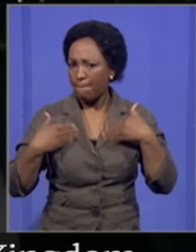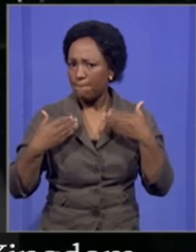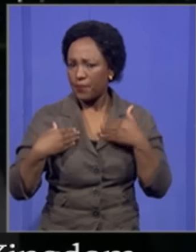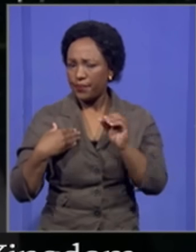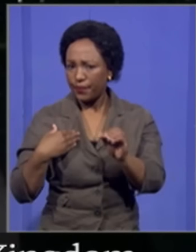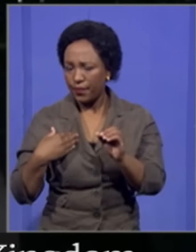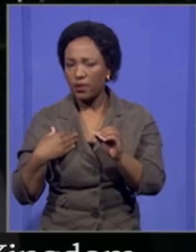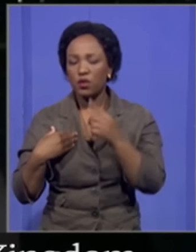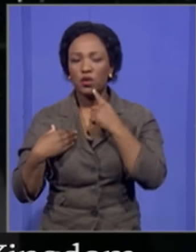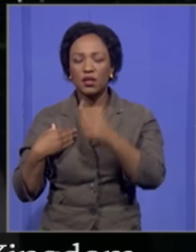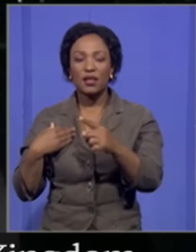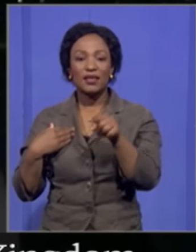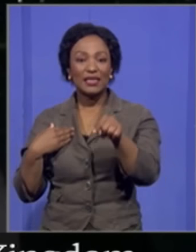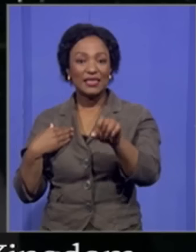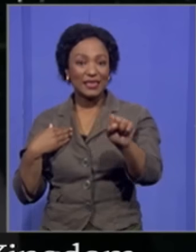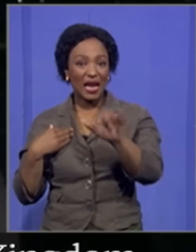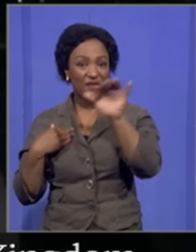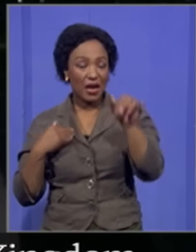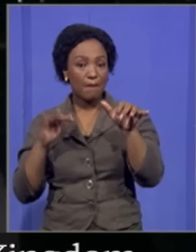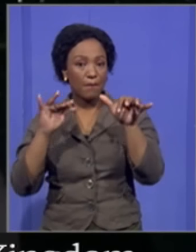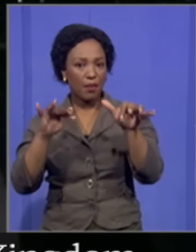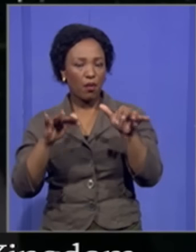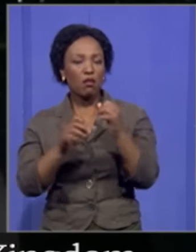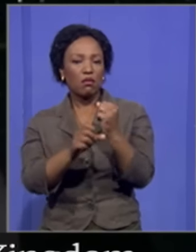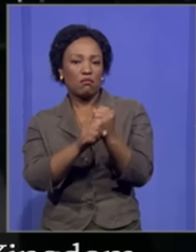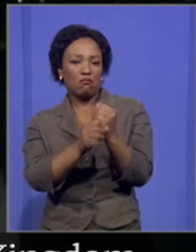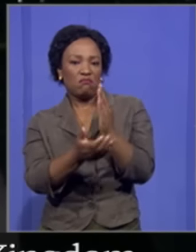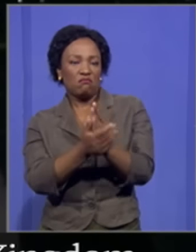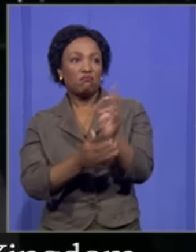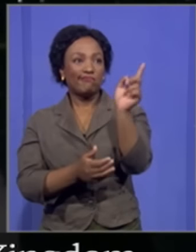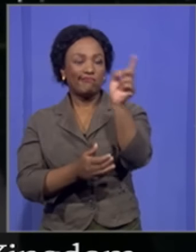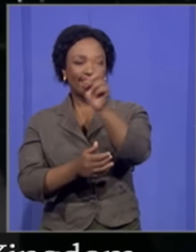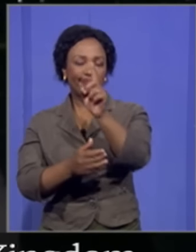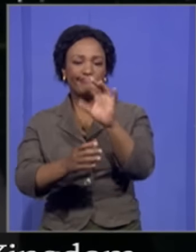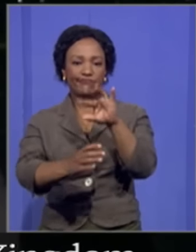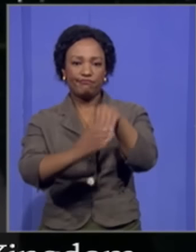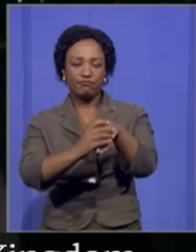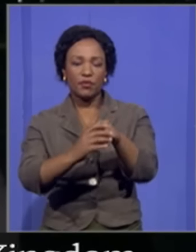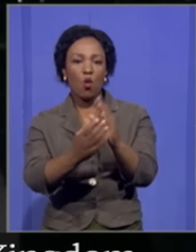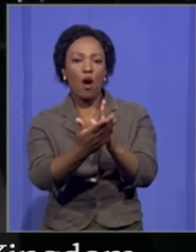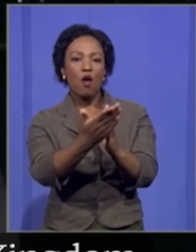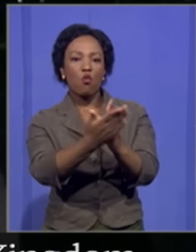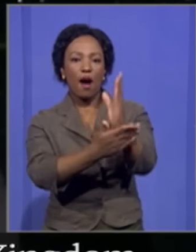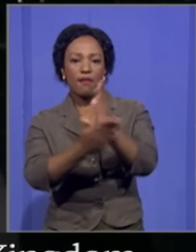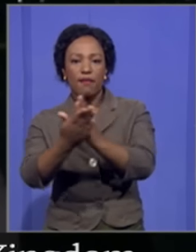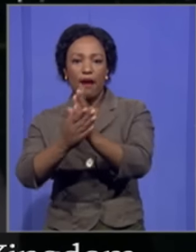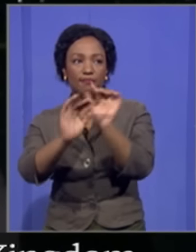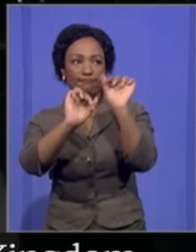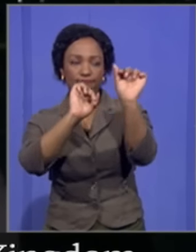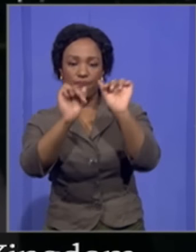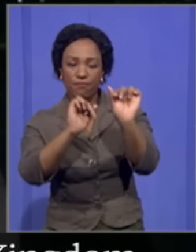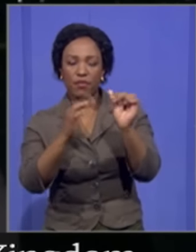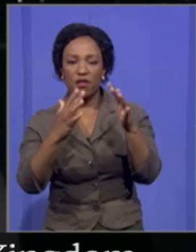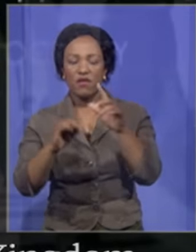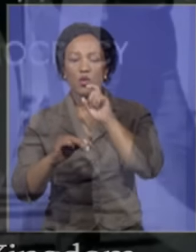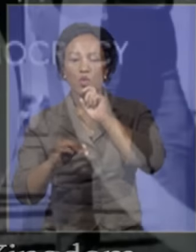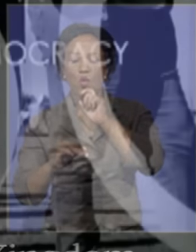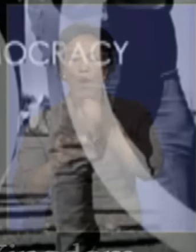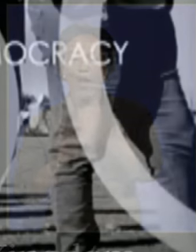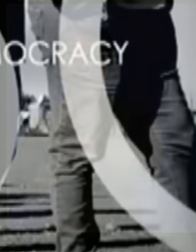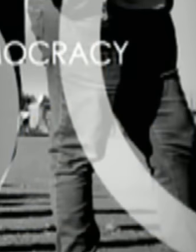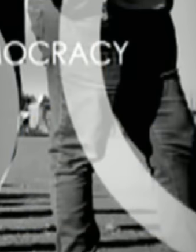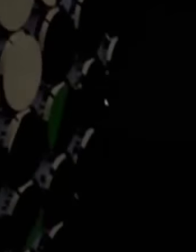ma-Afrika Borwa a etsa bonnete ba hore a kenya tshebetsong monyetla ona wa tokelo tseo ba nang le tsona ba di fuweng ke